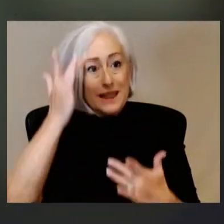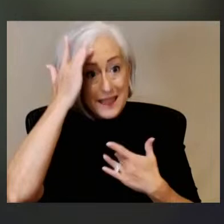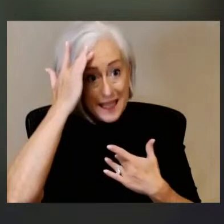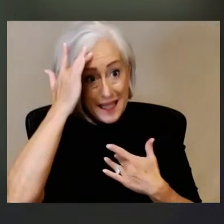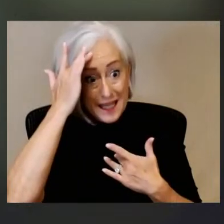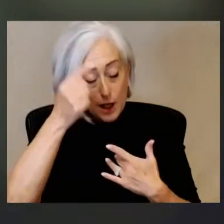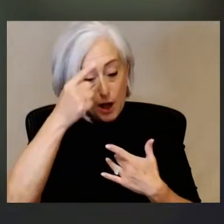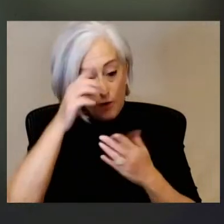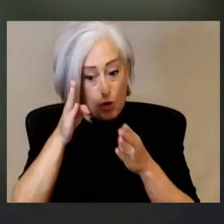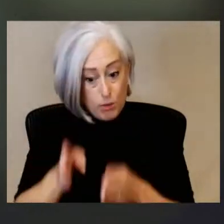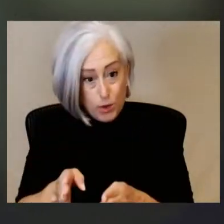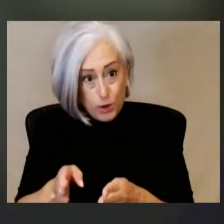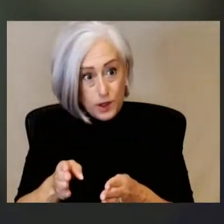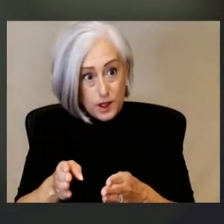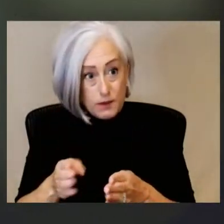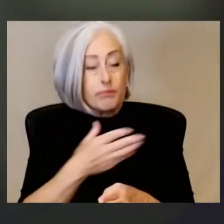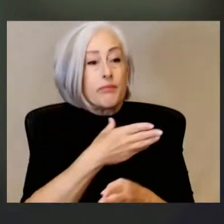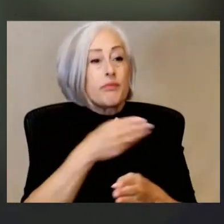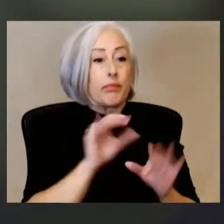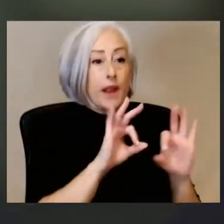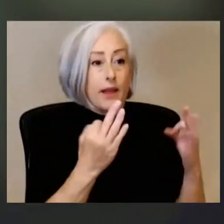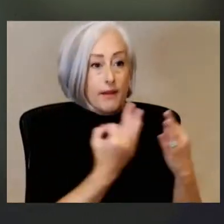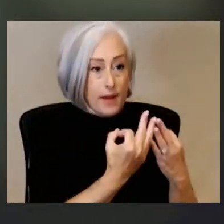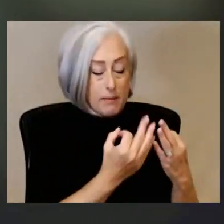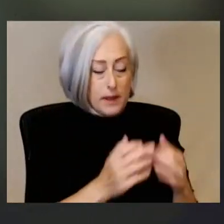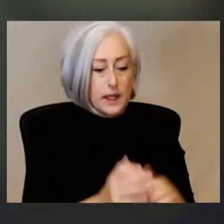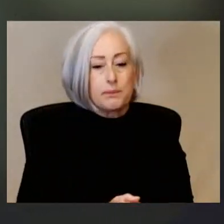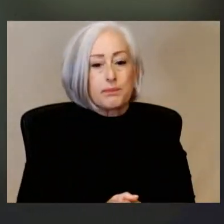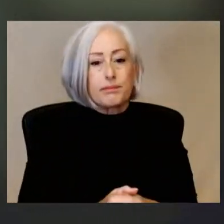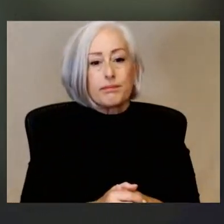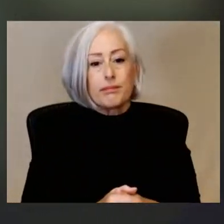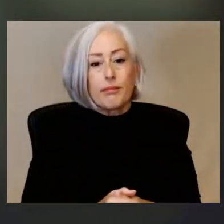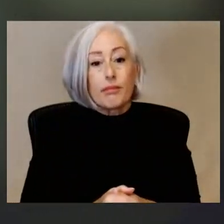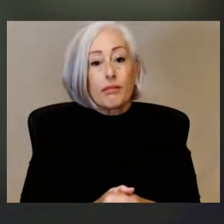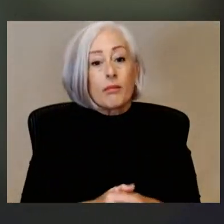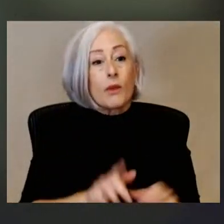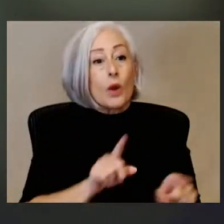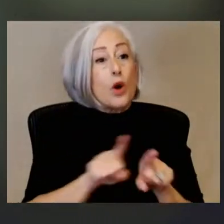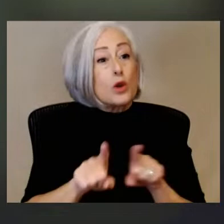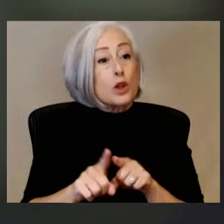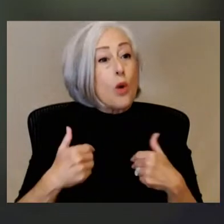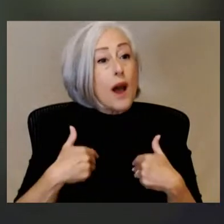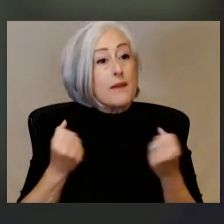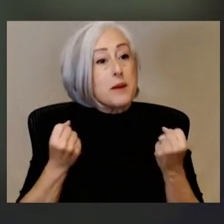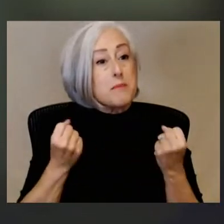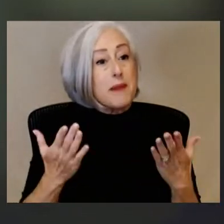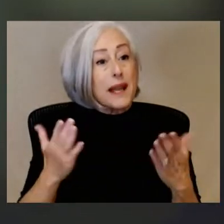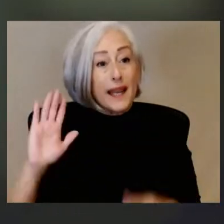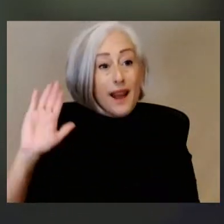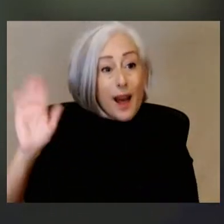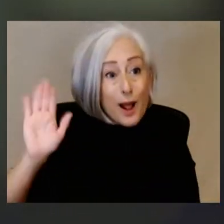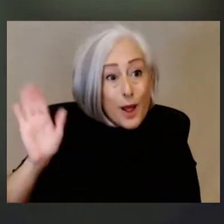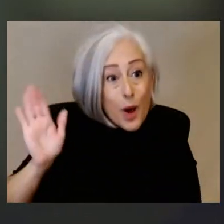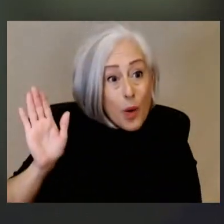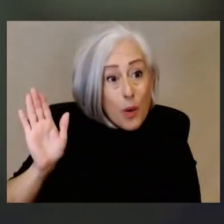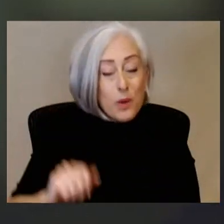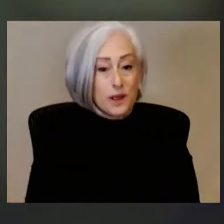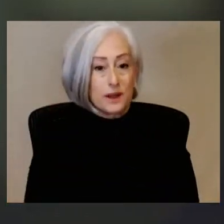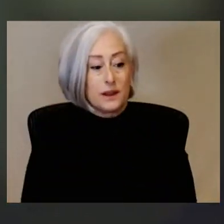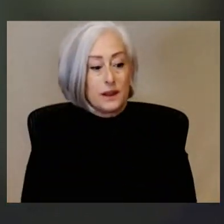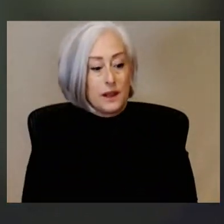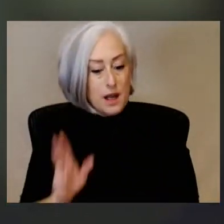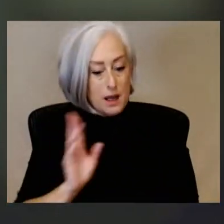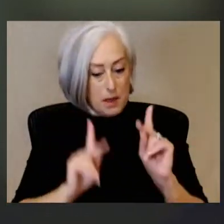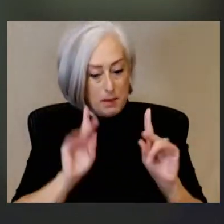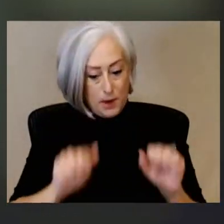family. And along with that, there's a number of hellos. People can change perspective.